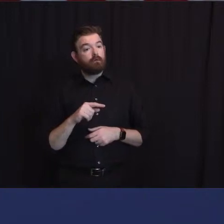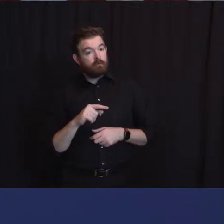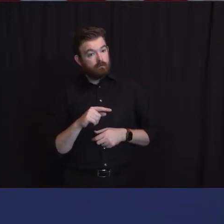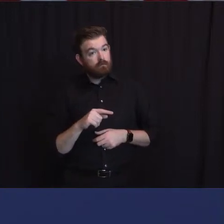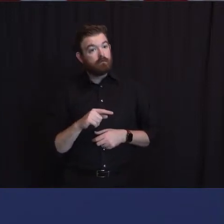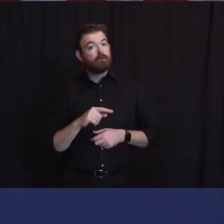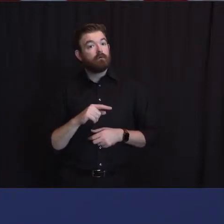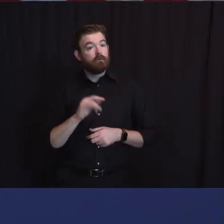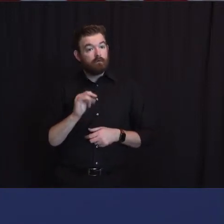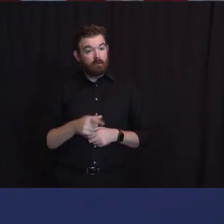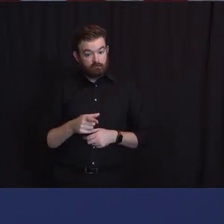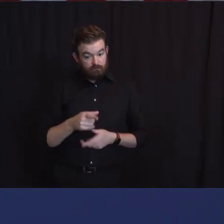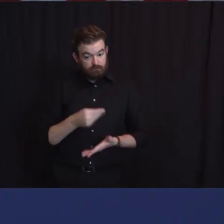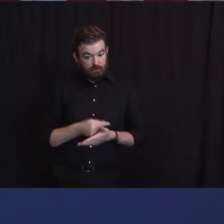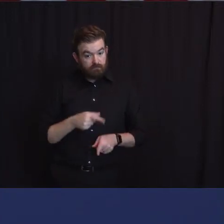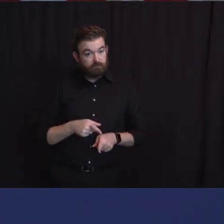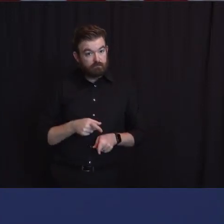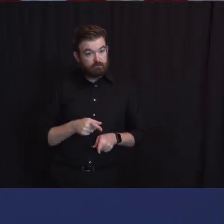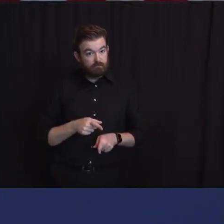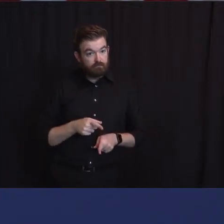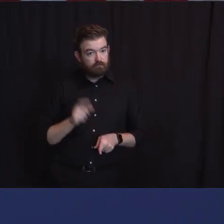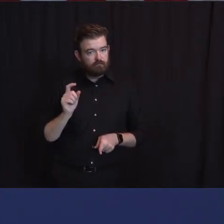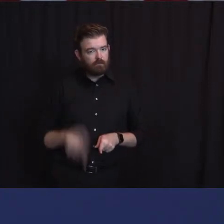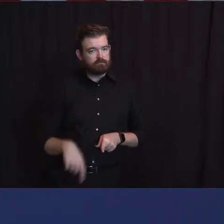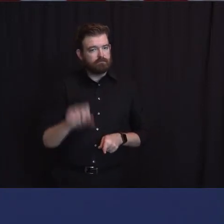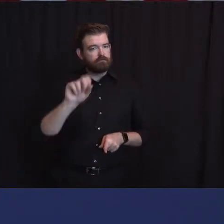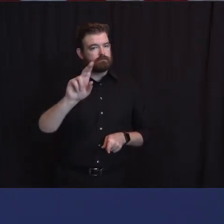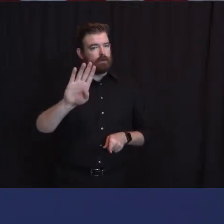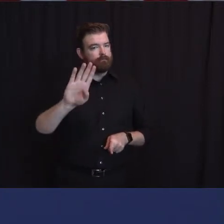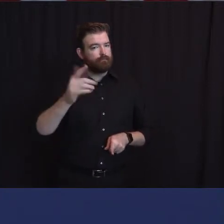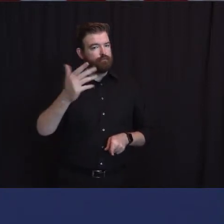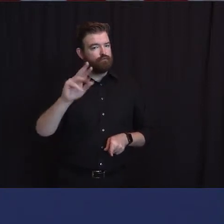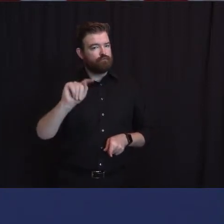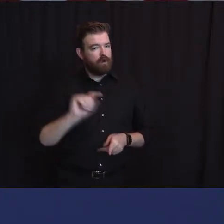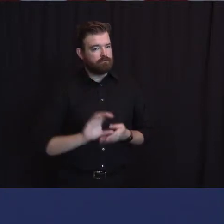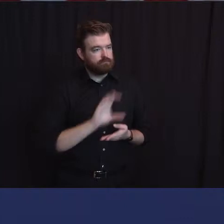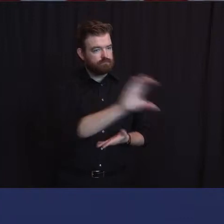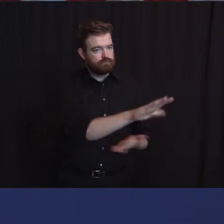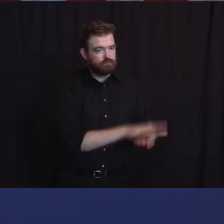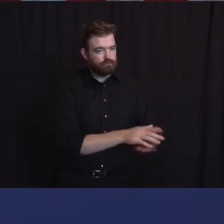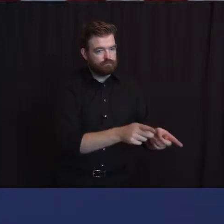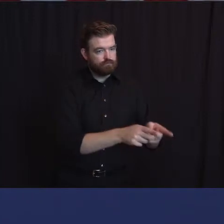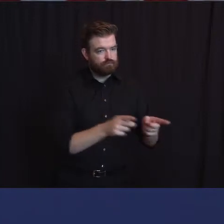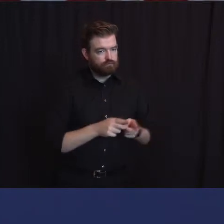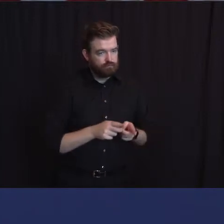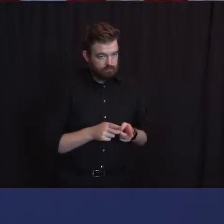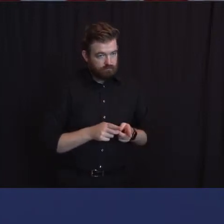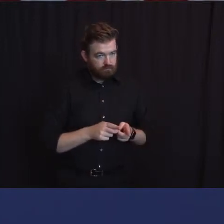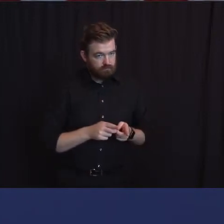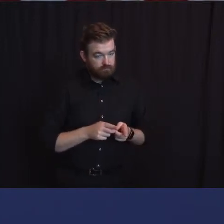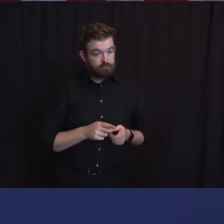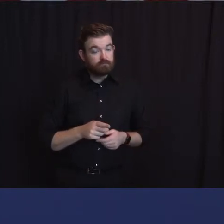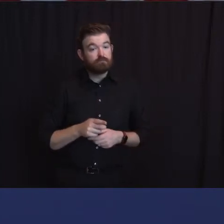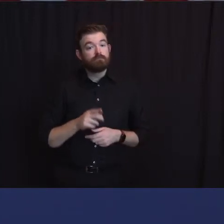directly to school districts in this manner. In New Jersey, this amounts to approximately